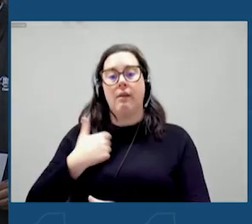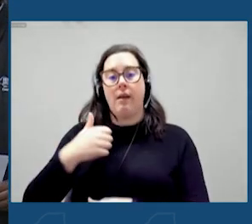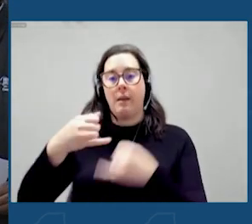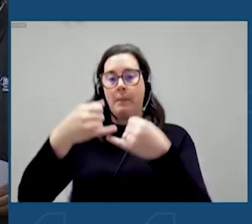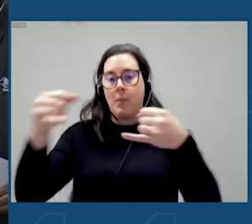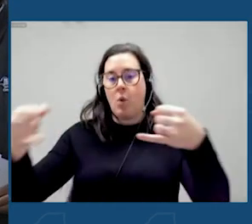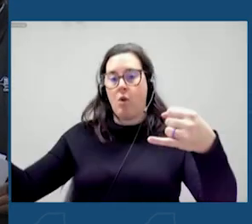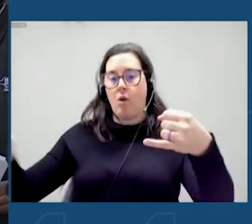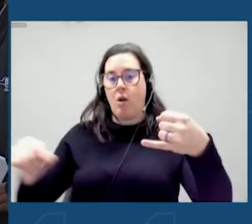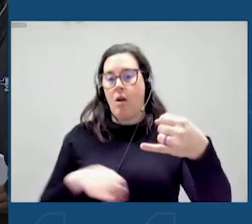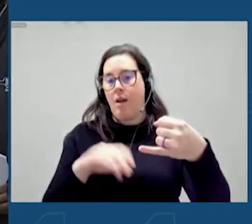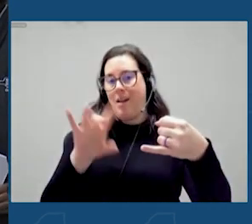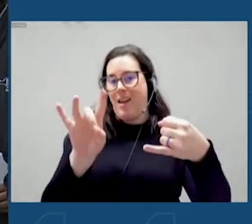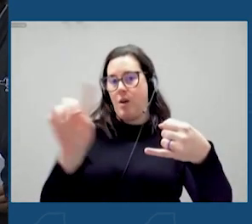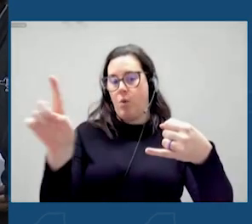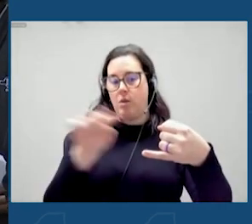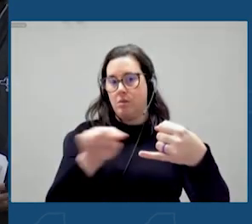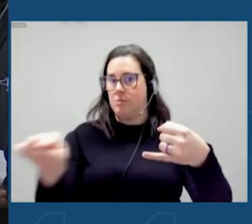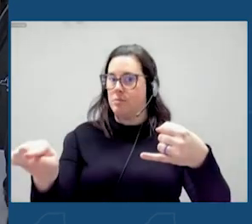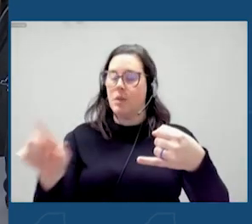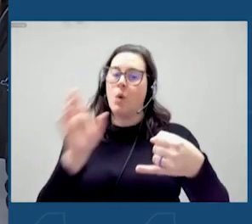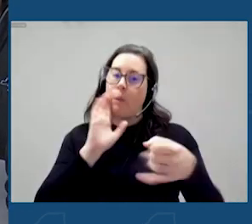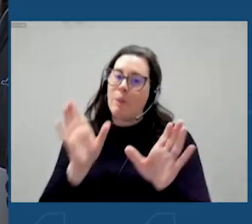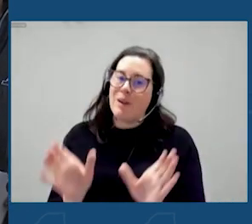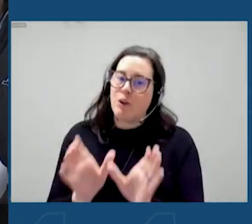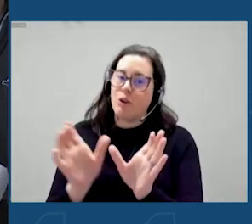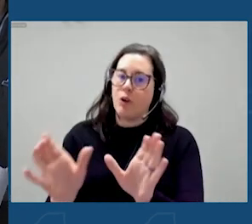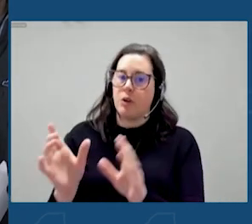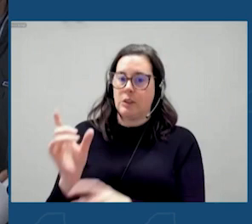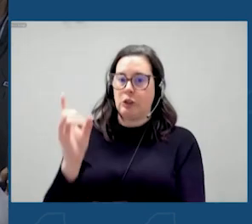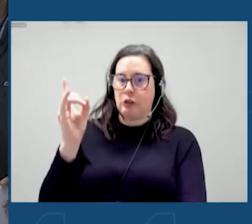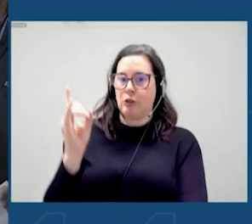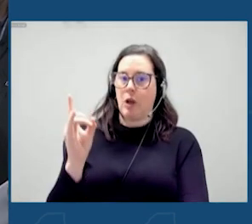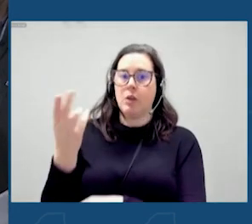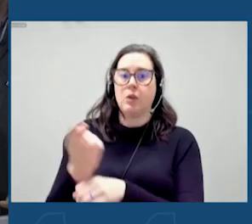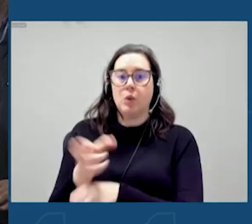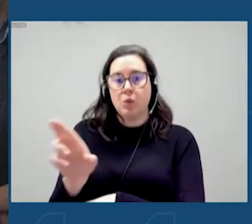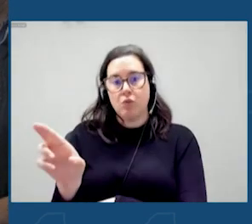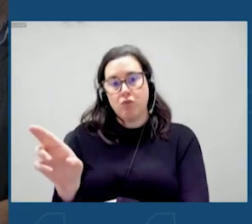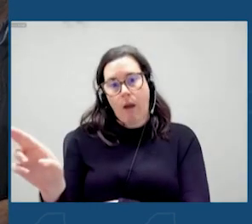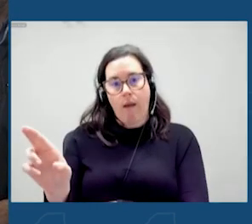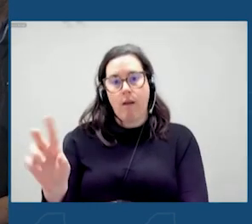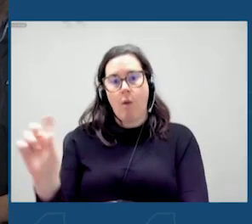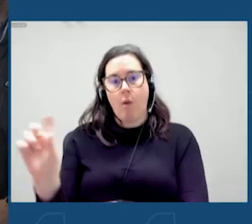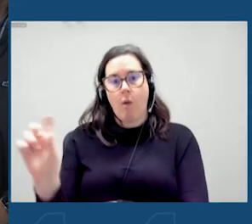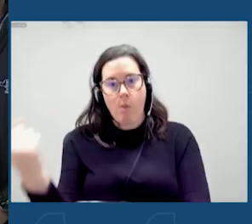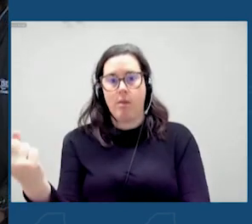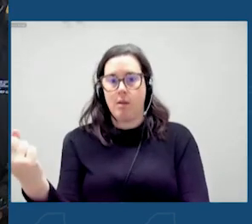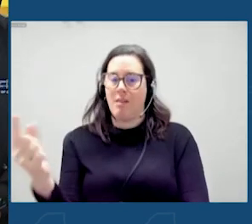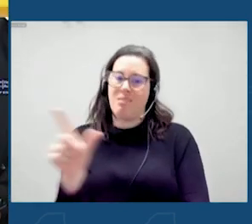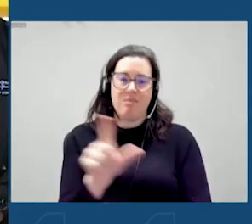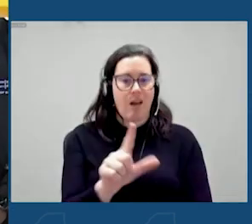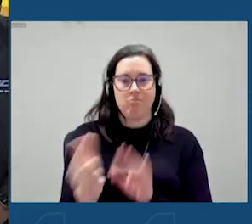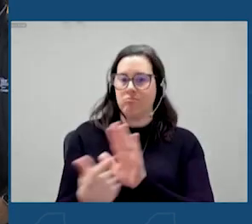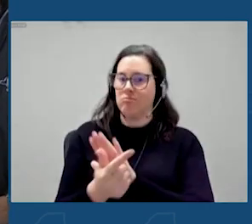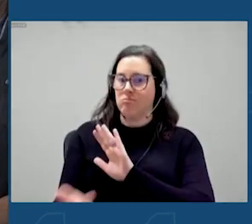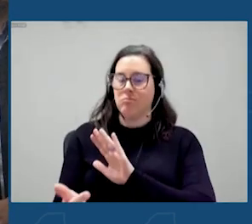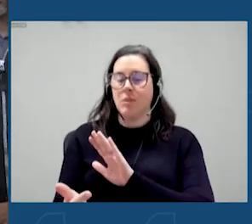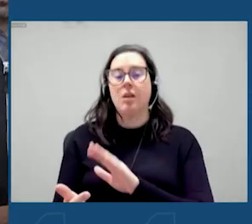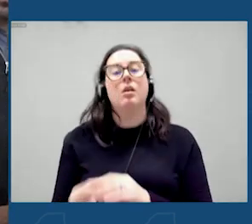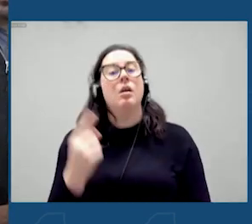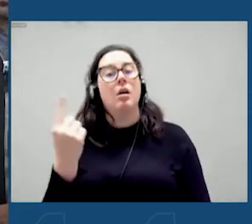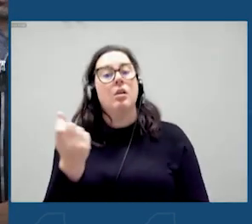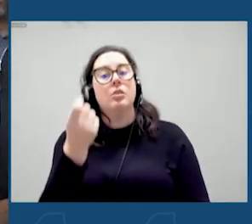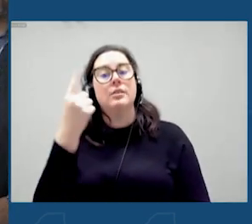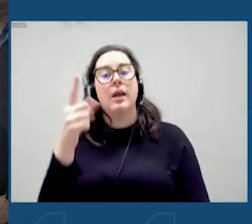81, we're going to encourage trucks to use the right lane and the right lane only. As always, New York State DOT stands